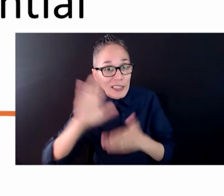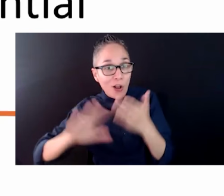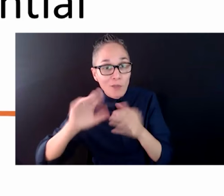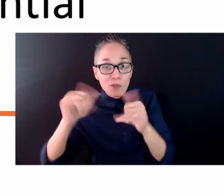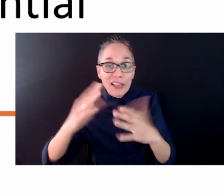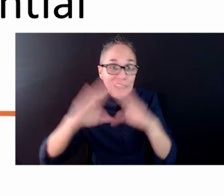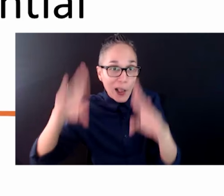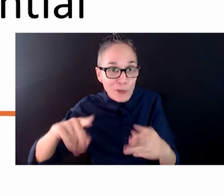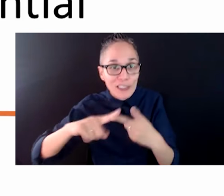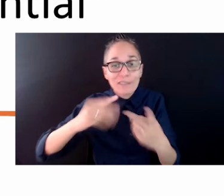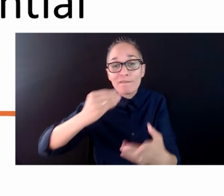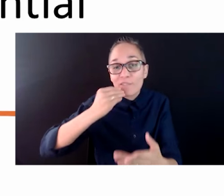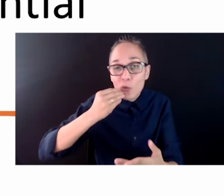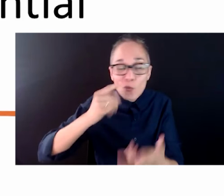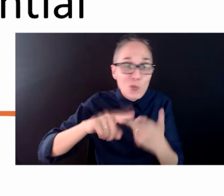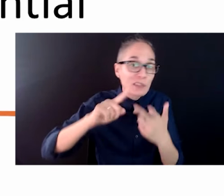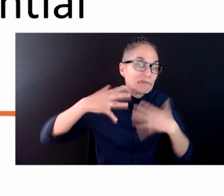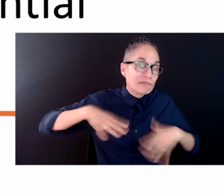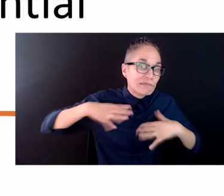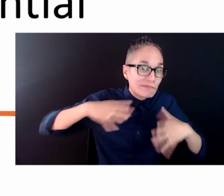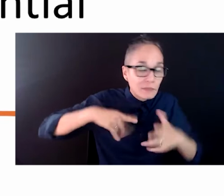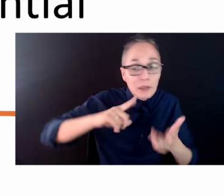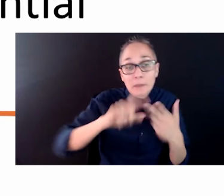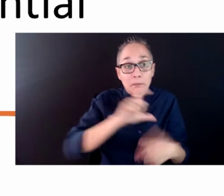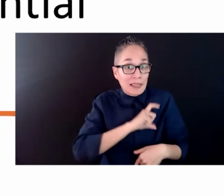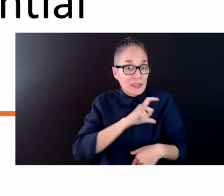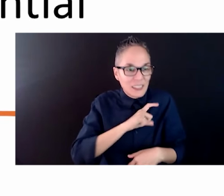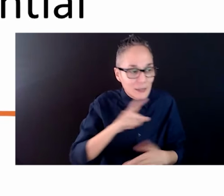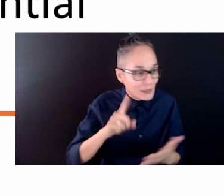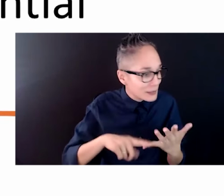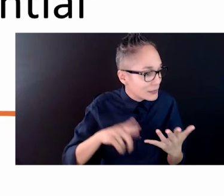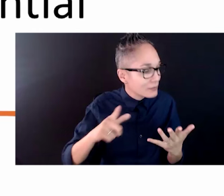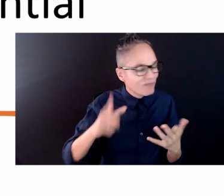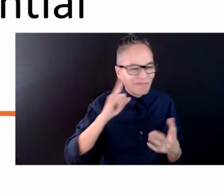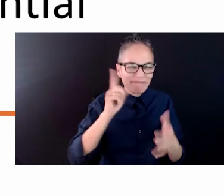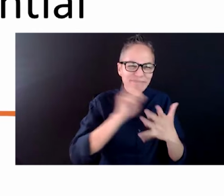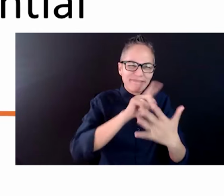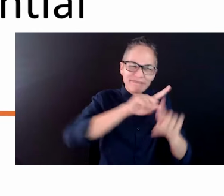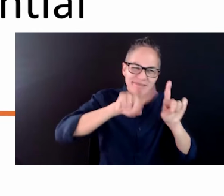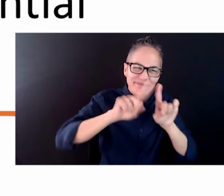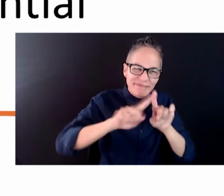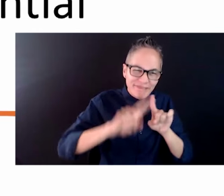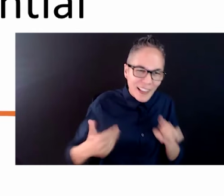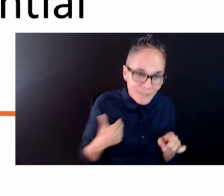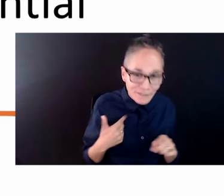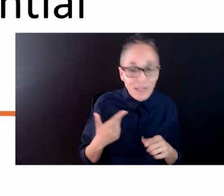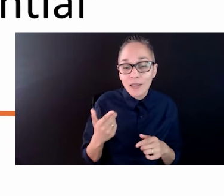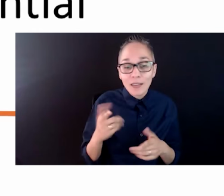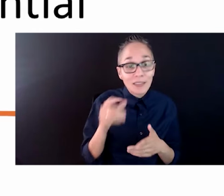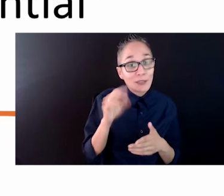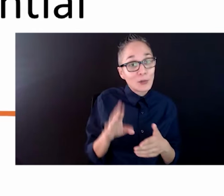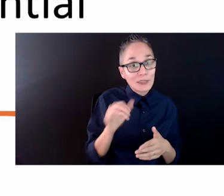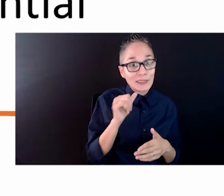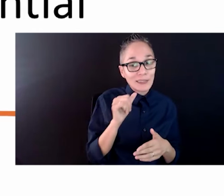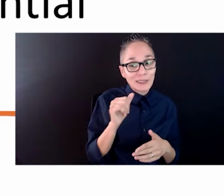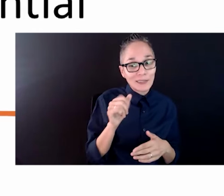food services, we have retail, we have a police department, we have, I said, the students aren't our only